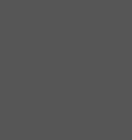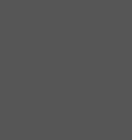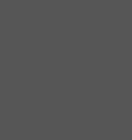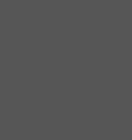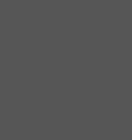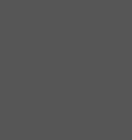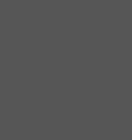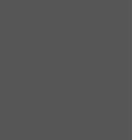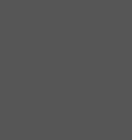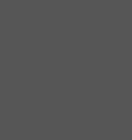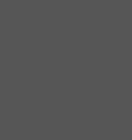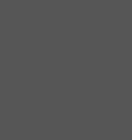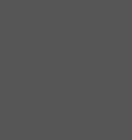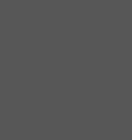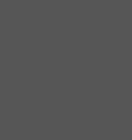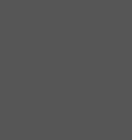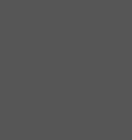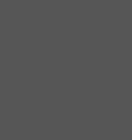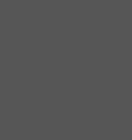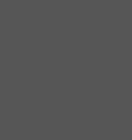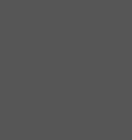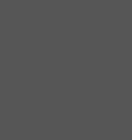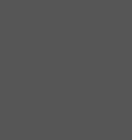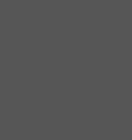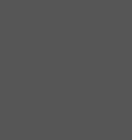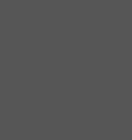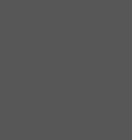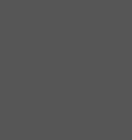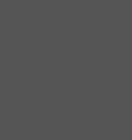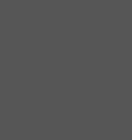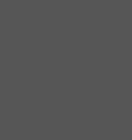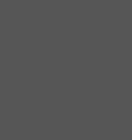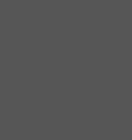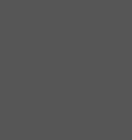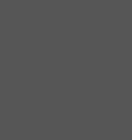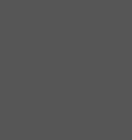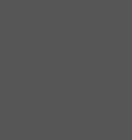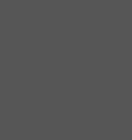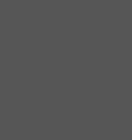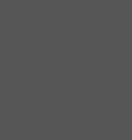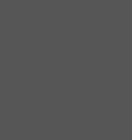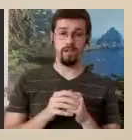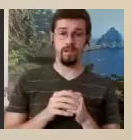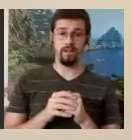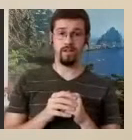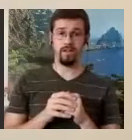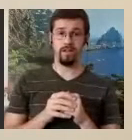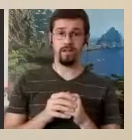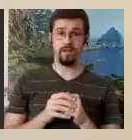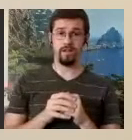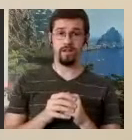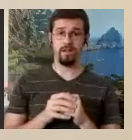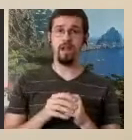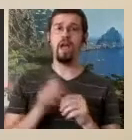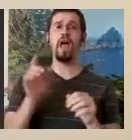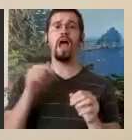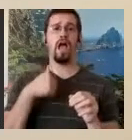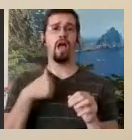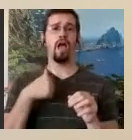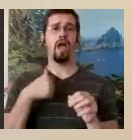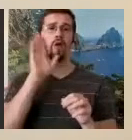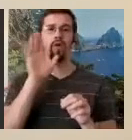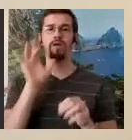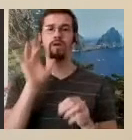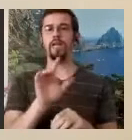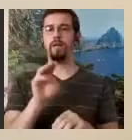But unless we could see the just in case, the thing is that okay, I'm going to click on Maria now.